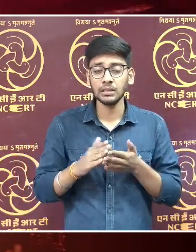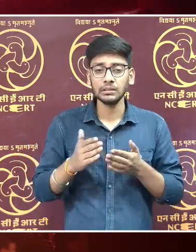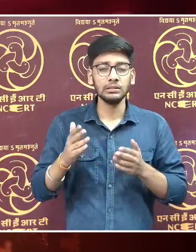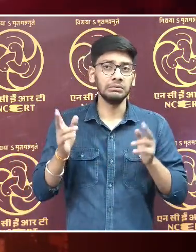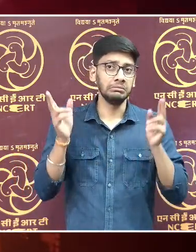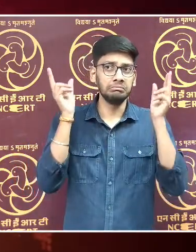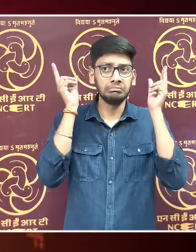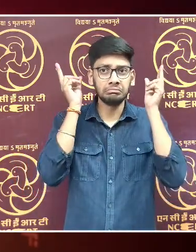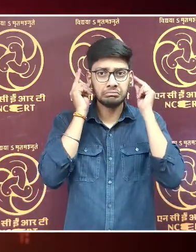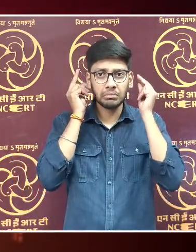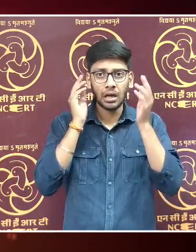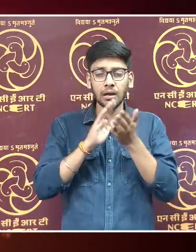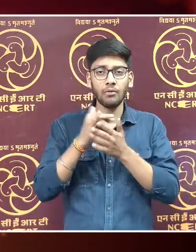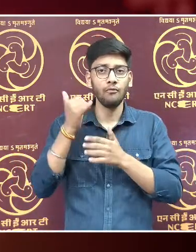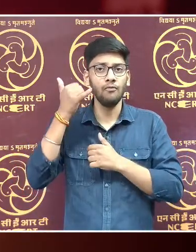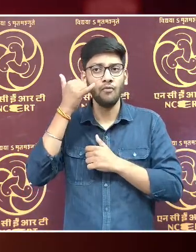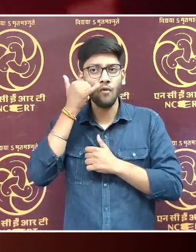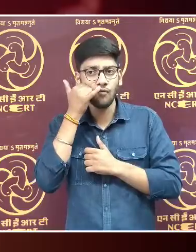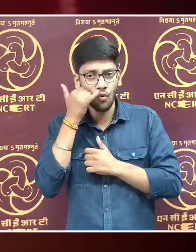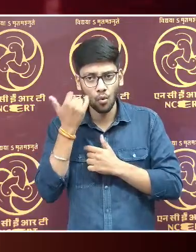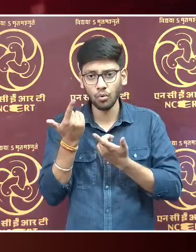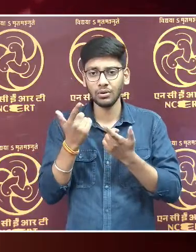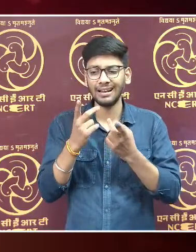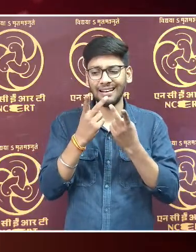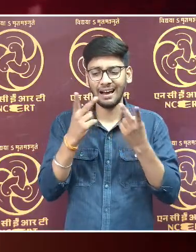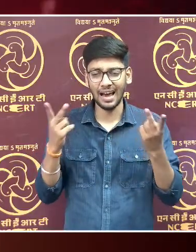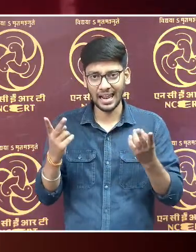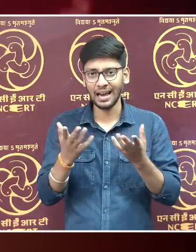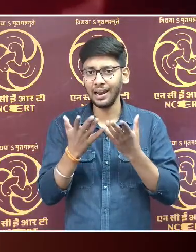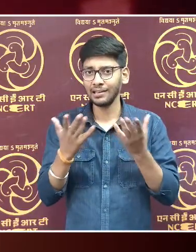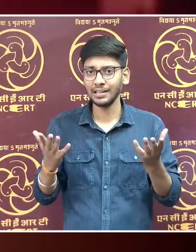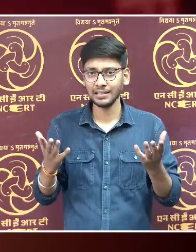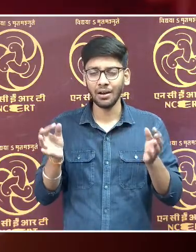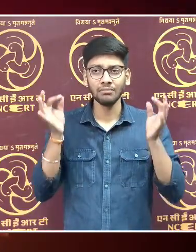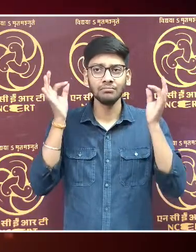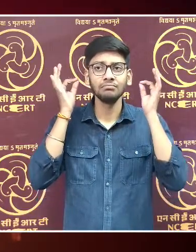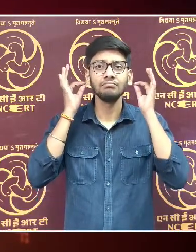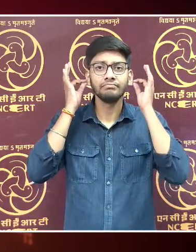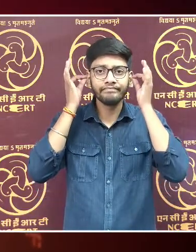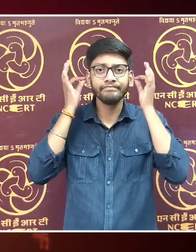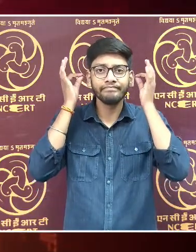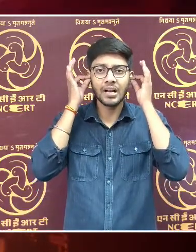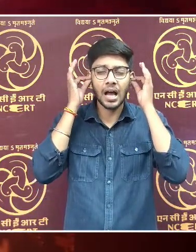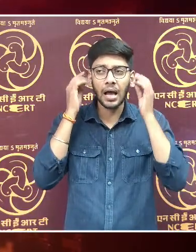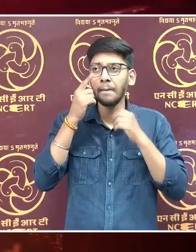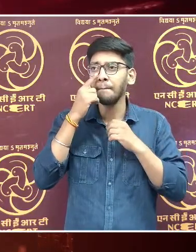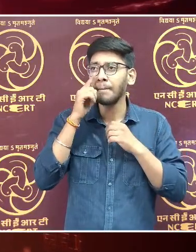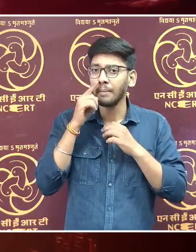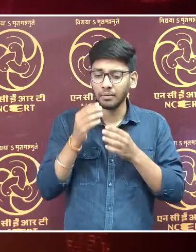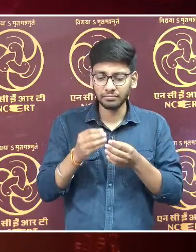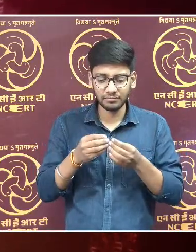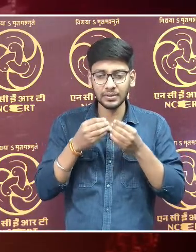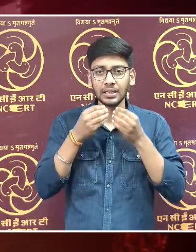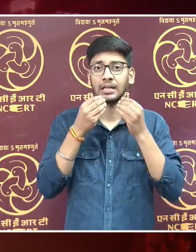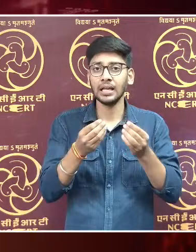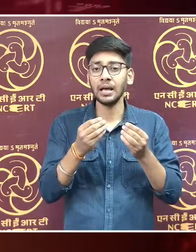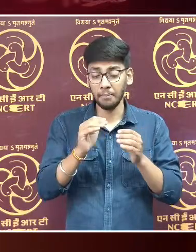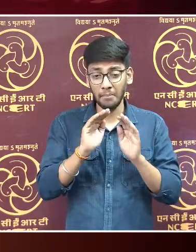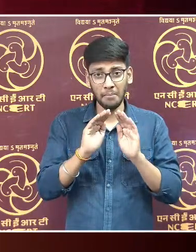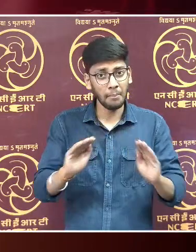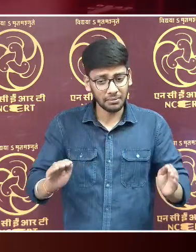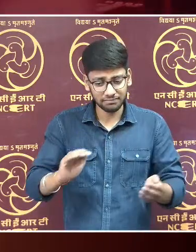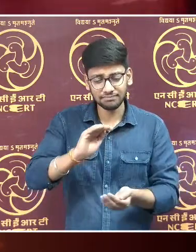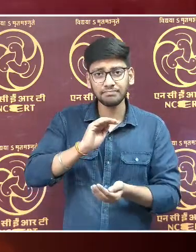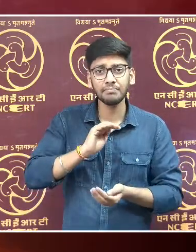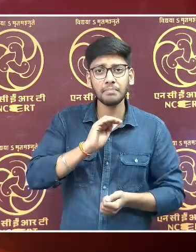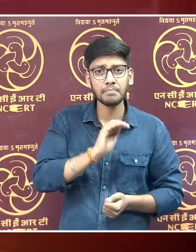their mobile or any other devices through the Yeah. headphones or the earpods. Even parents are gifting earpods to the kids.